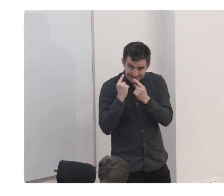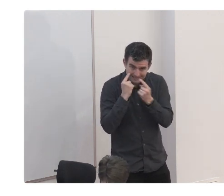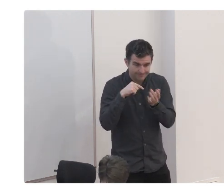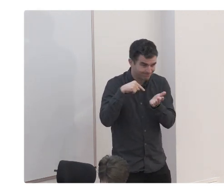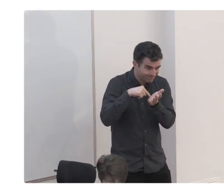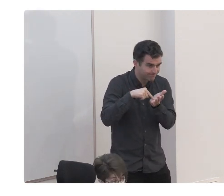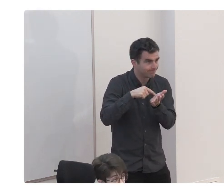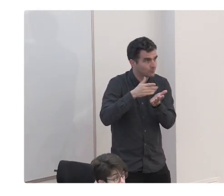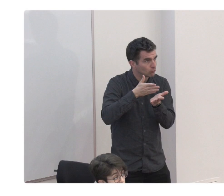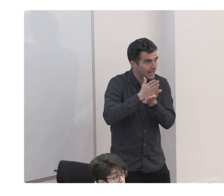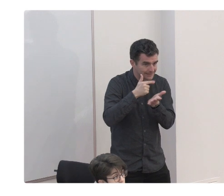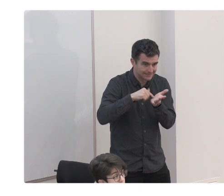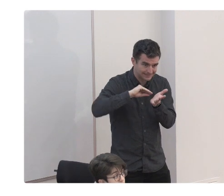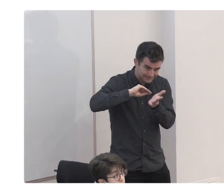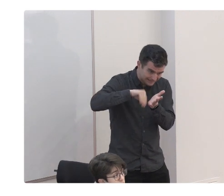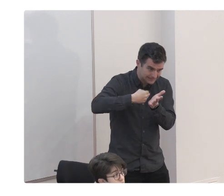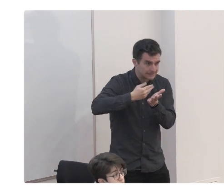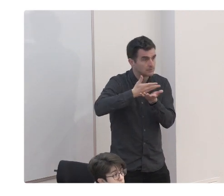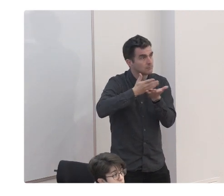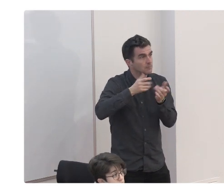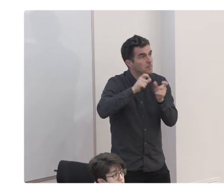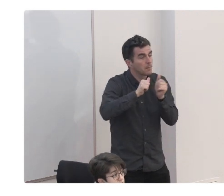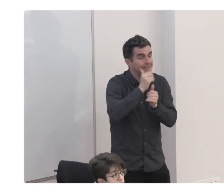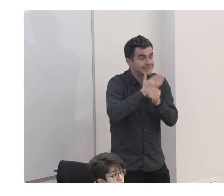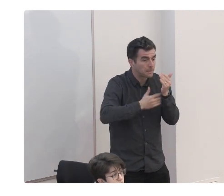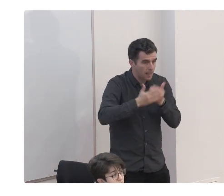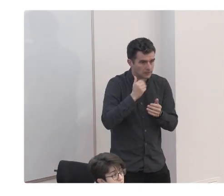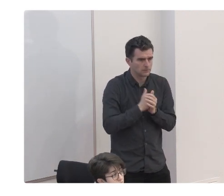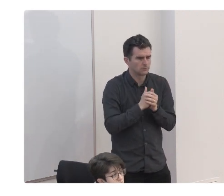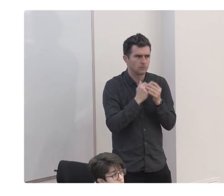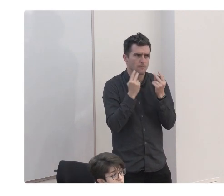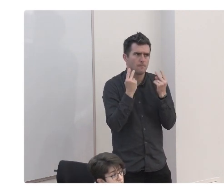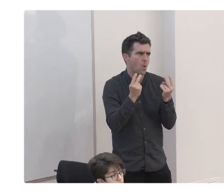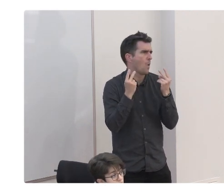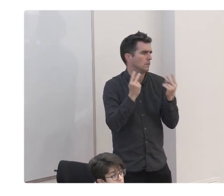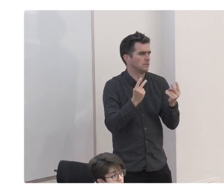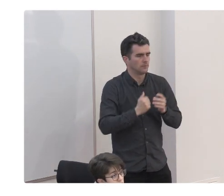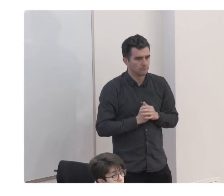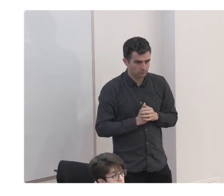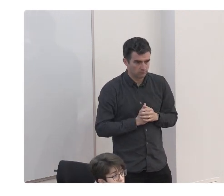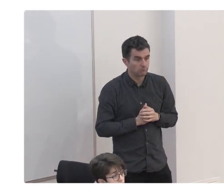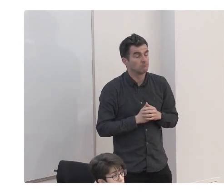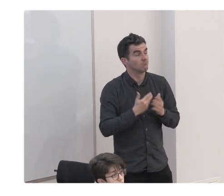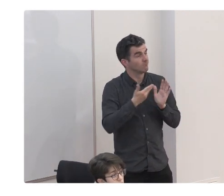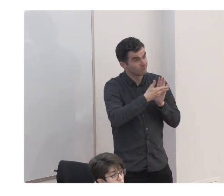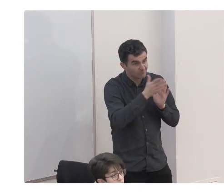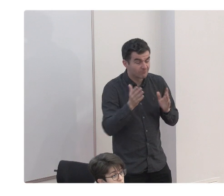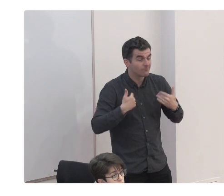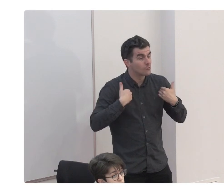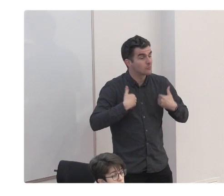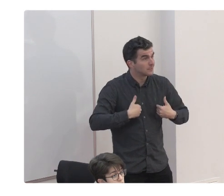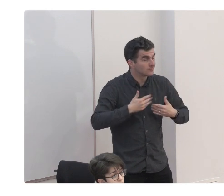the human rights of people with disability, including their education rights, including their access to health, access